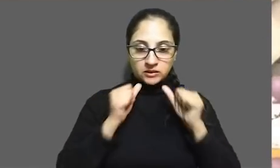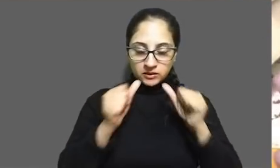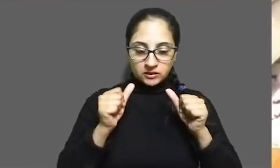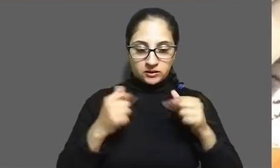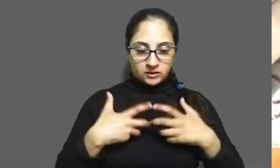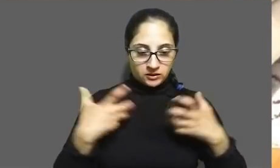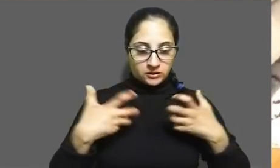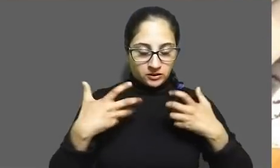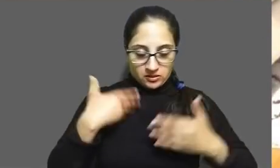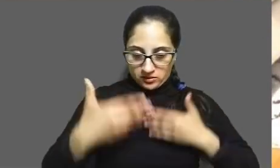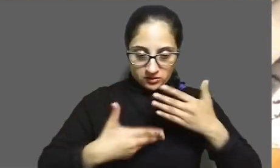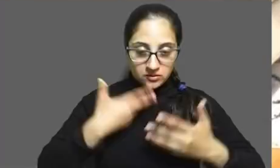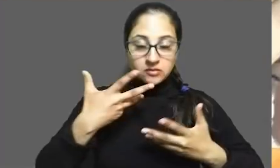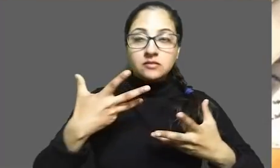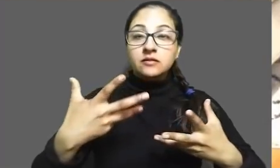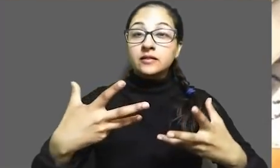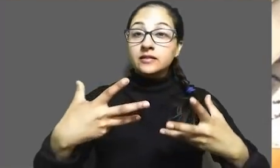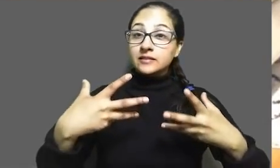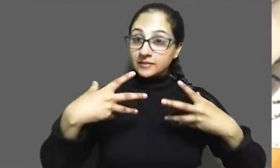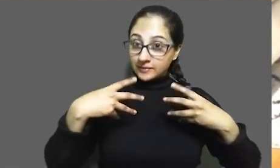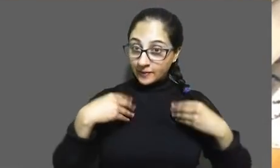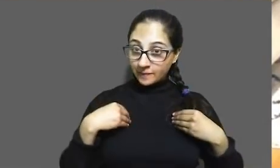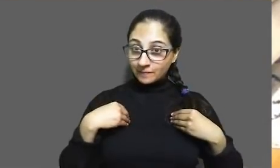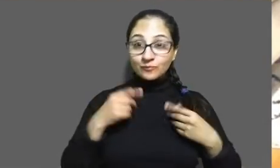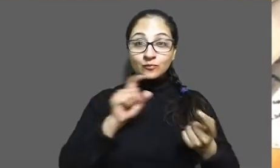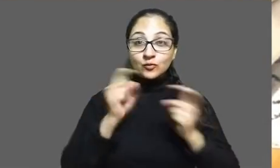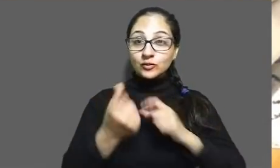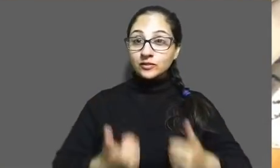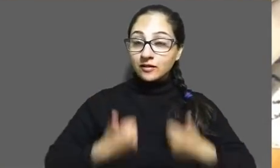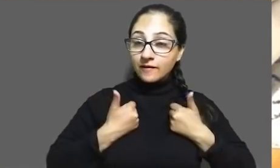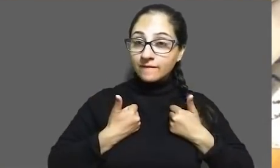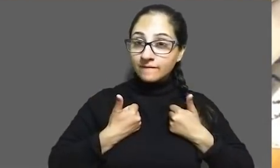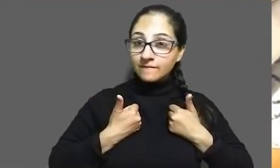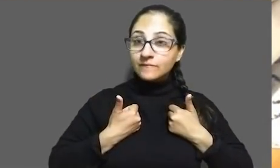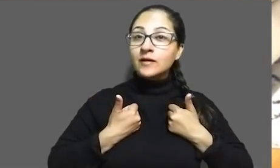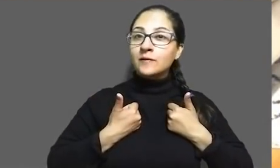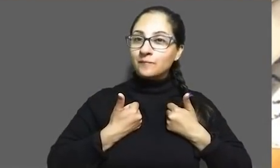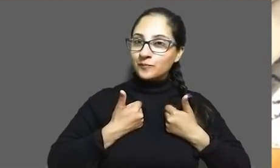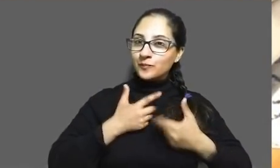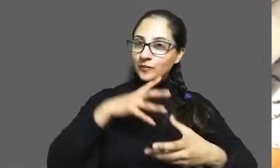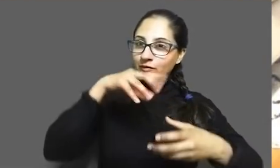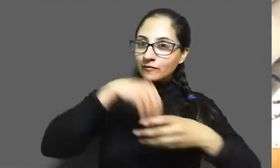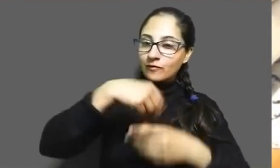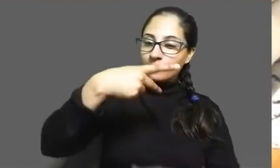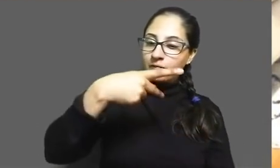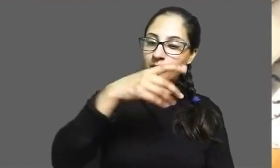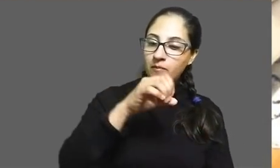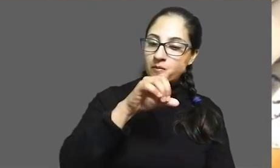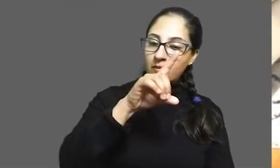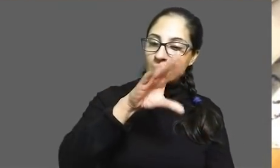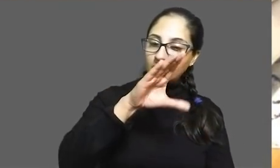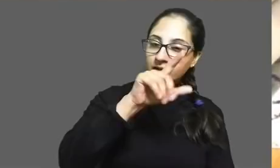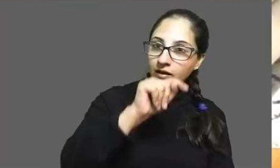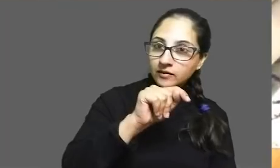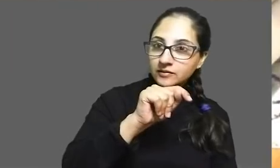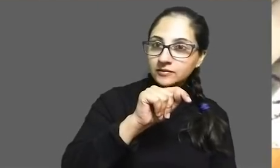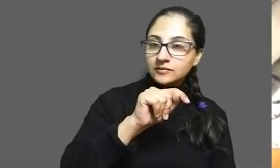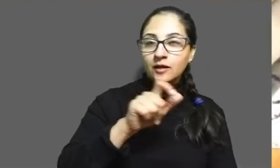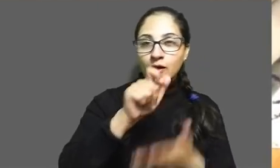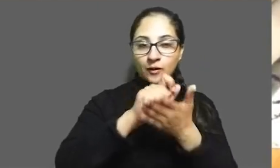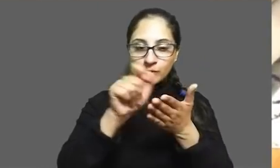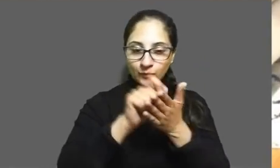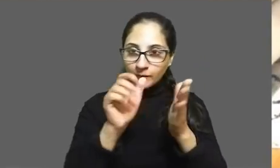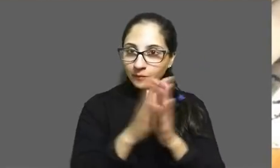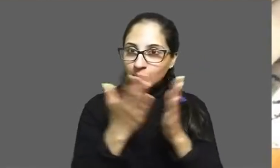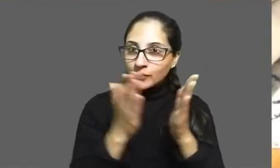up for me again. I wrote a book. I started working again. I became a podcast host. I started to